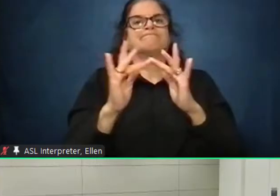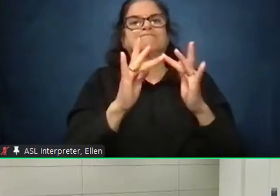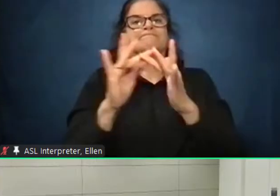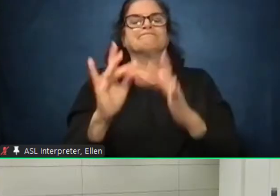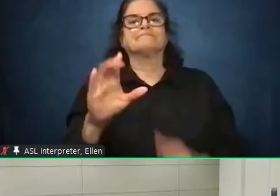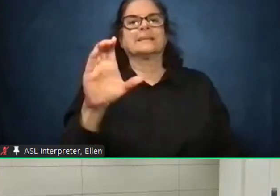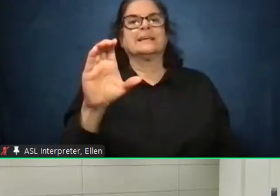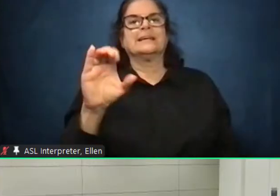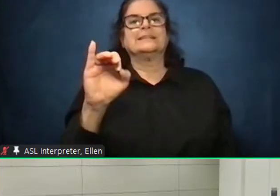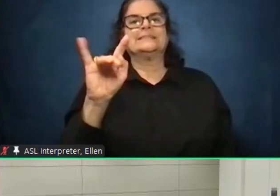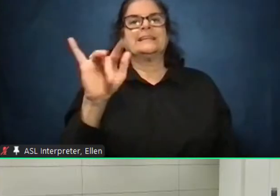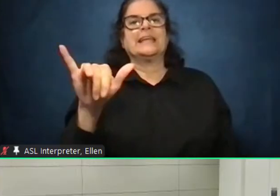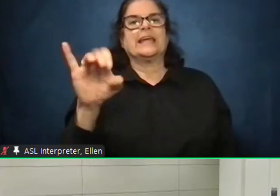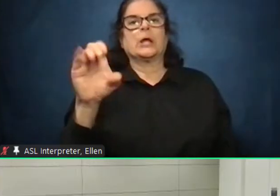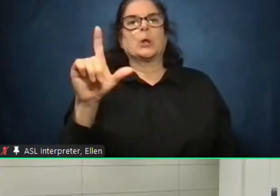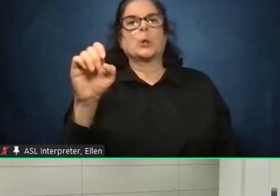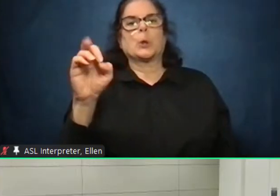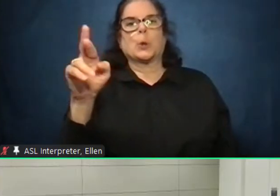cityclerk.com/about-mobile-city-hall.